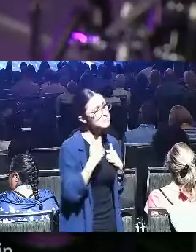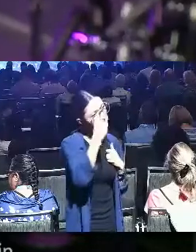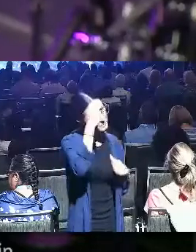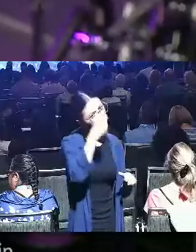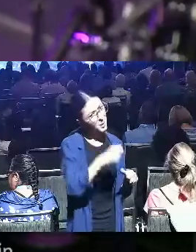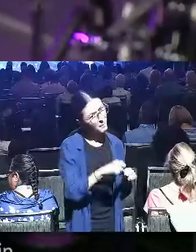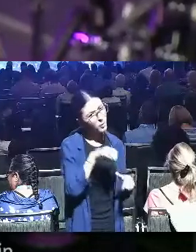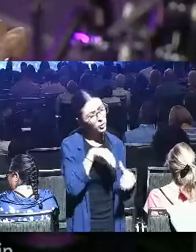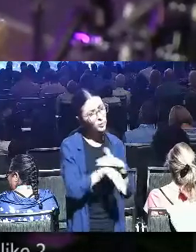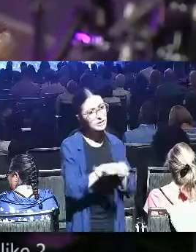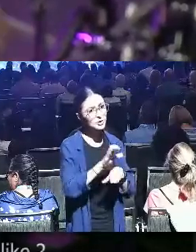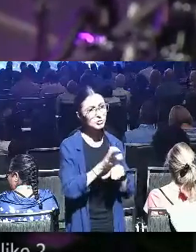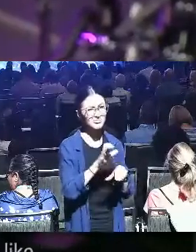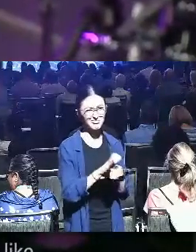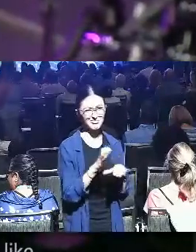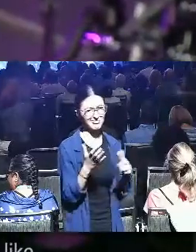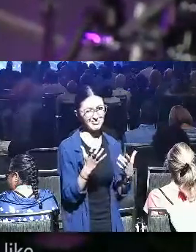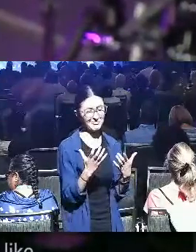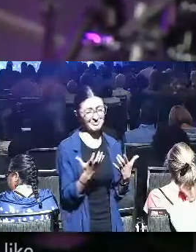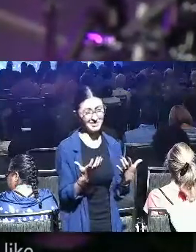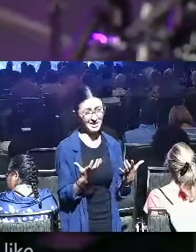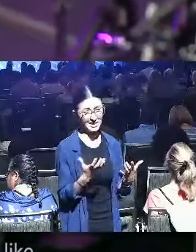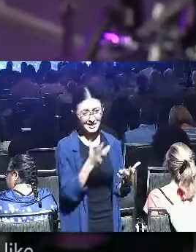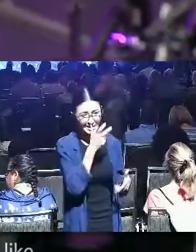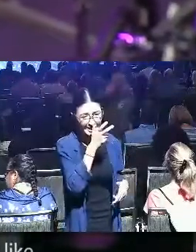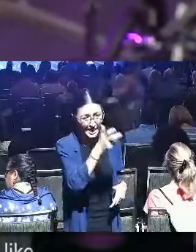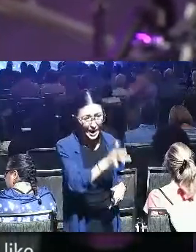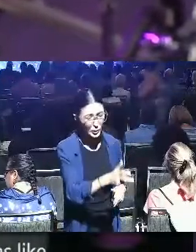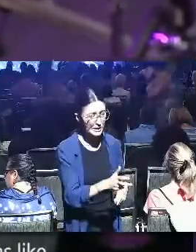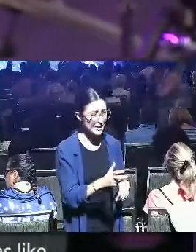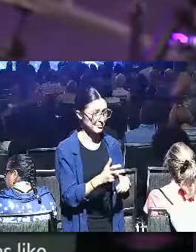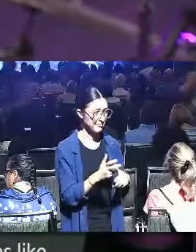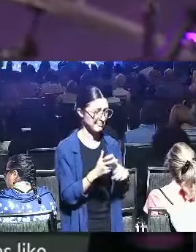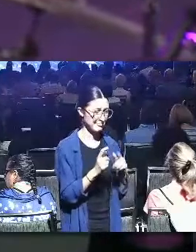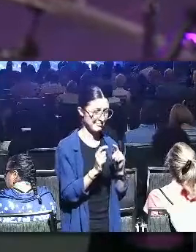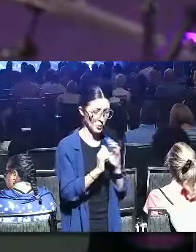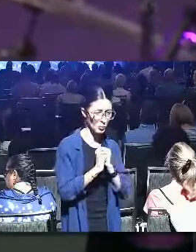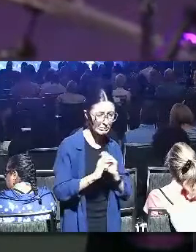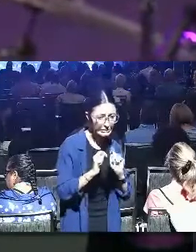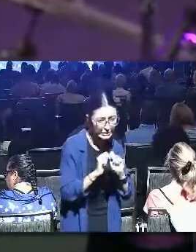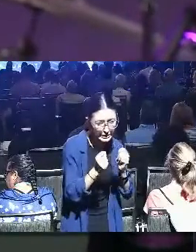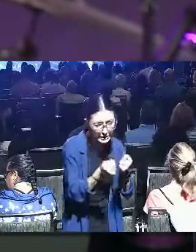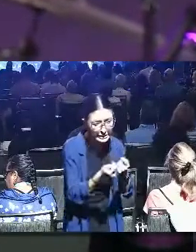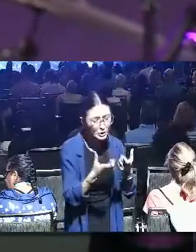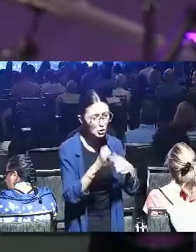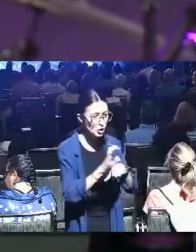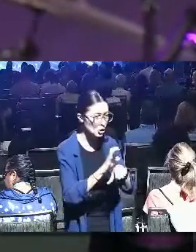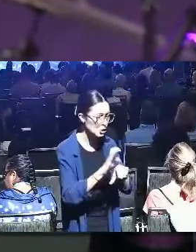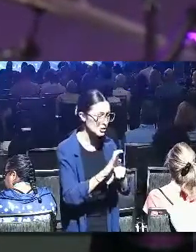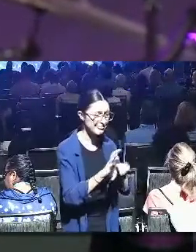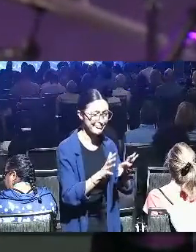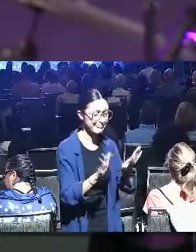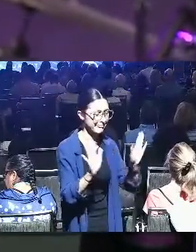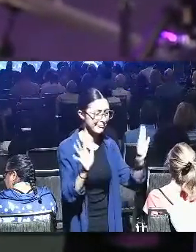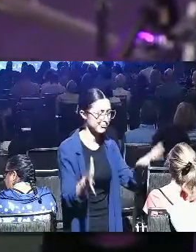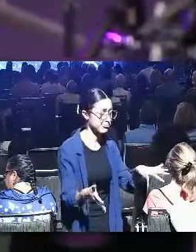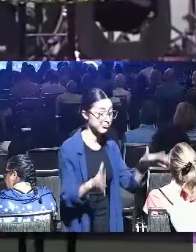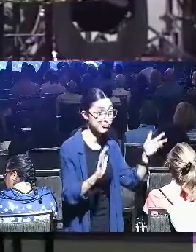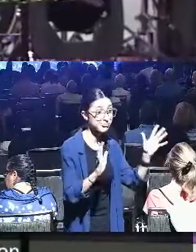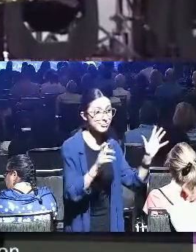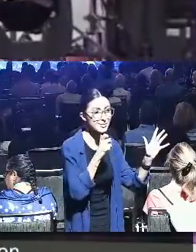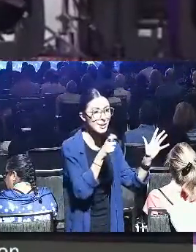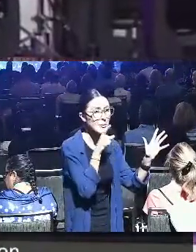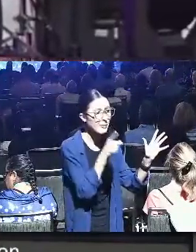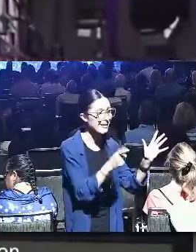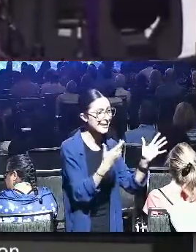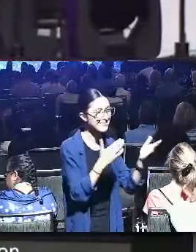people on a stage, just looked like they volunteered last minute, wasn't super organized. There wasn't even a plant on the stage, folks. And